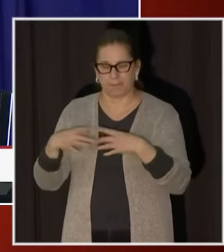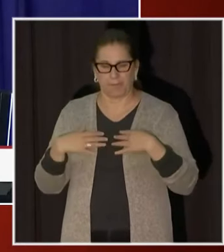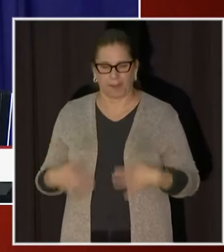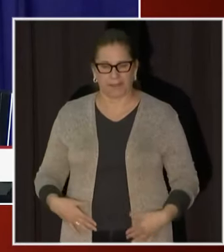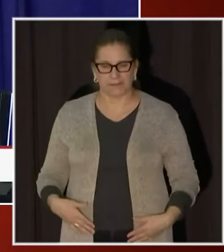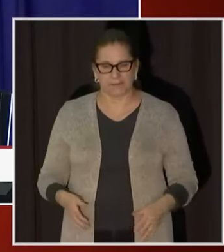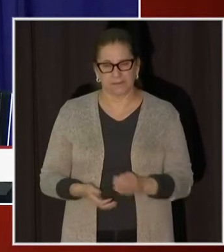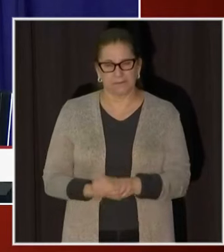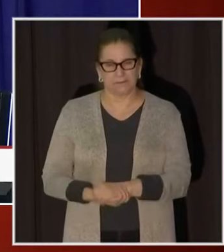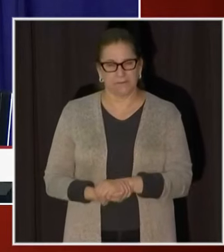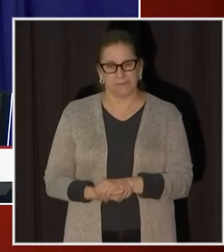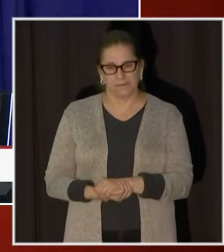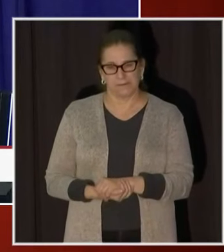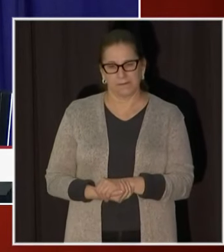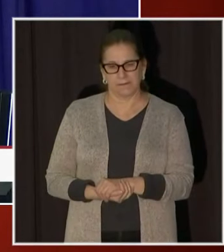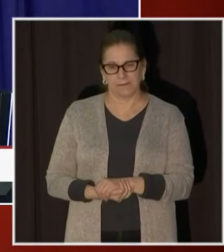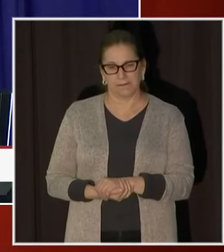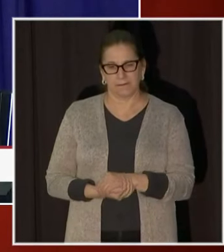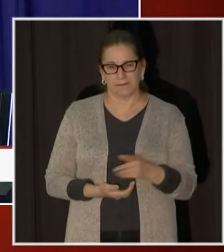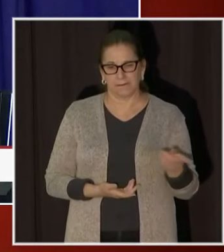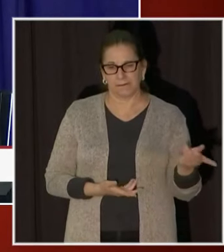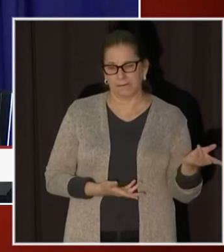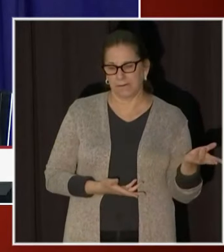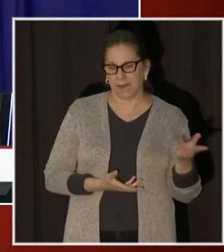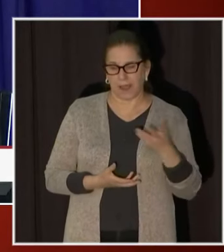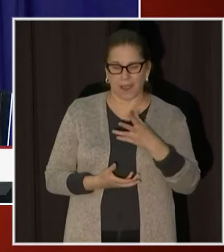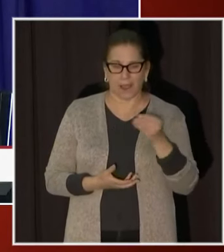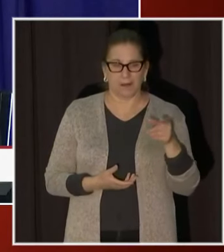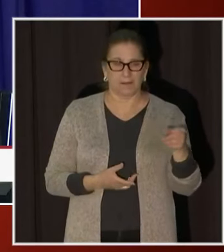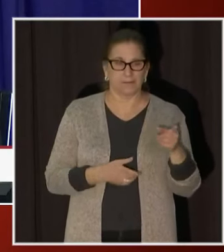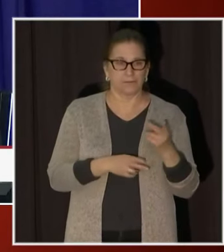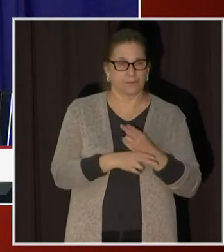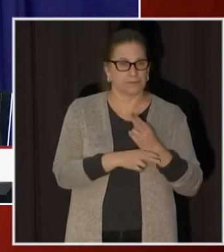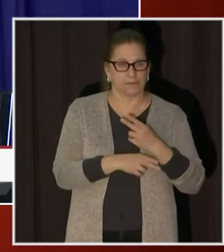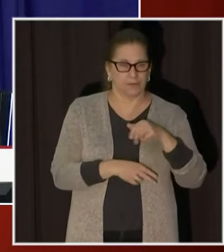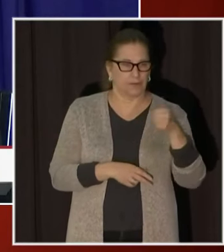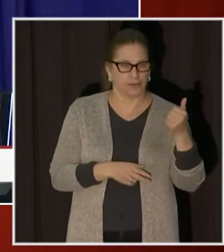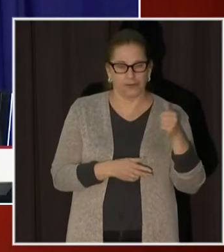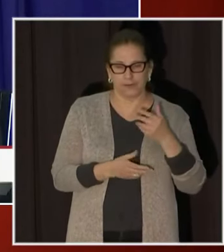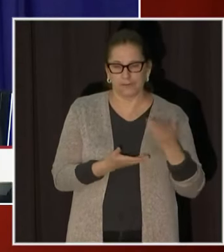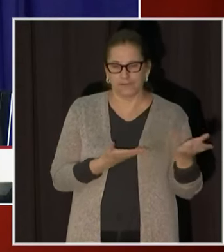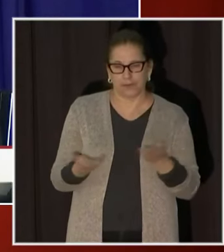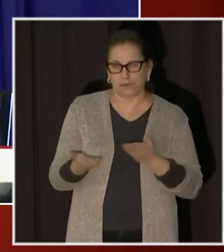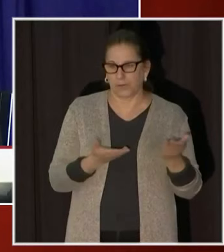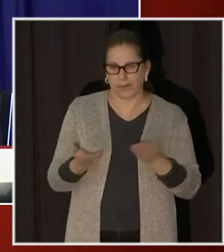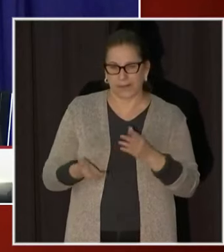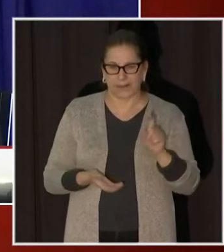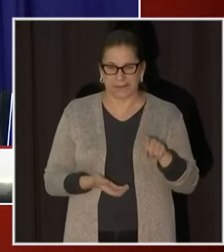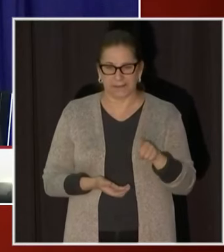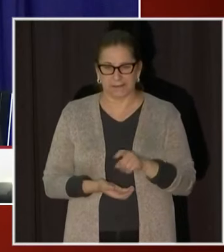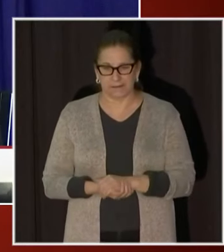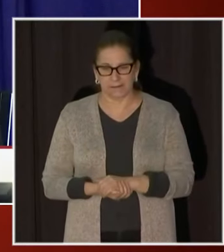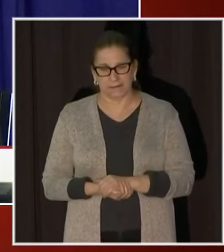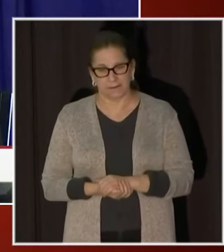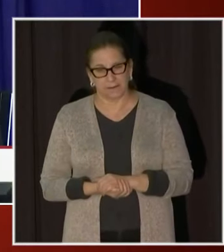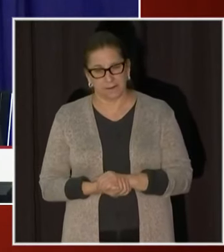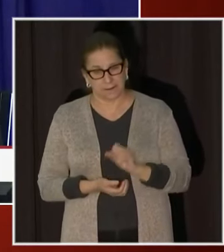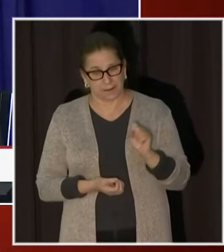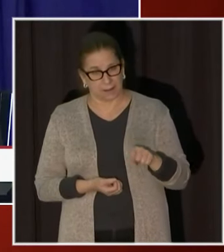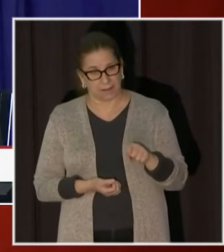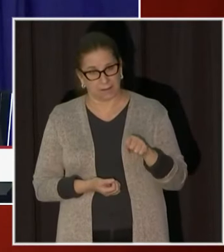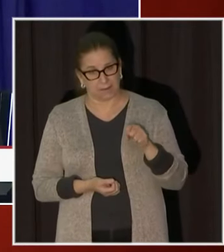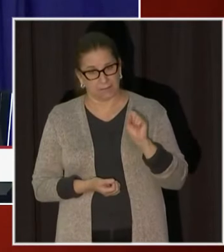but they're used more for transport when necessary. And then you said you have a normal capacity for 200. you've built out capacity